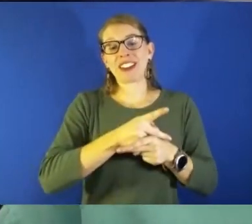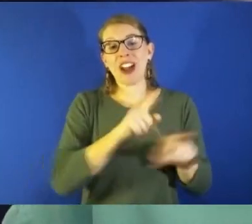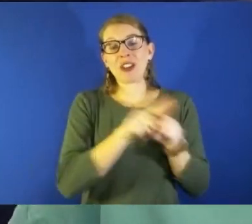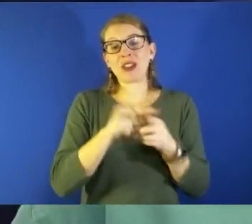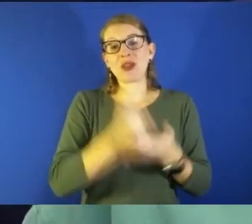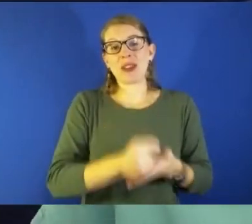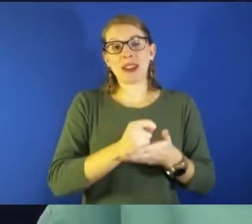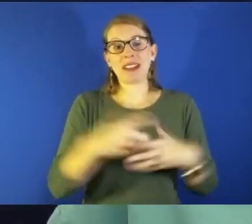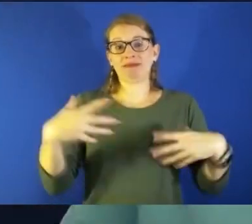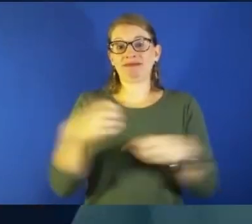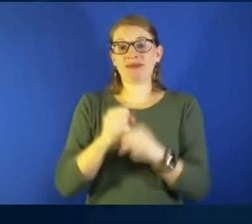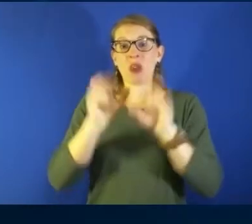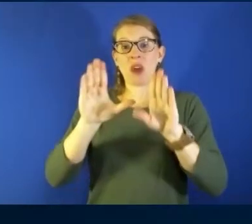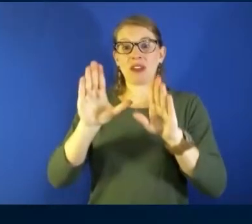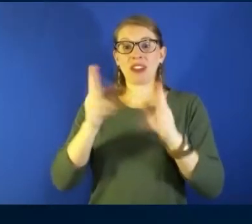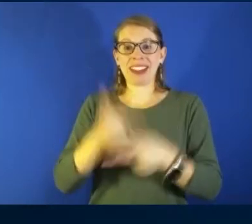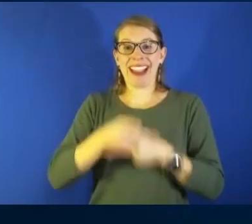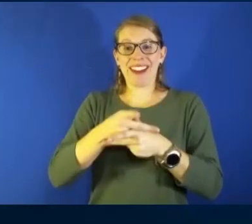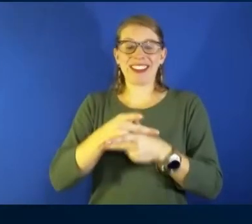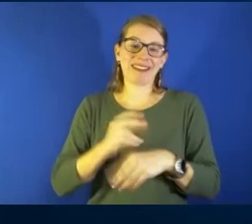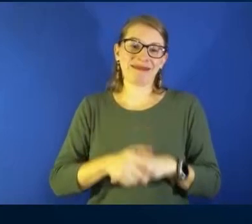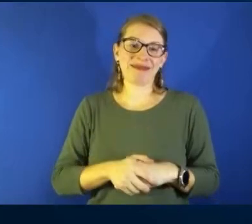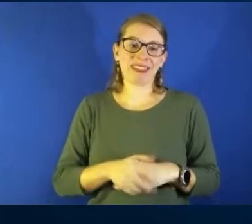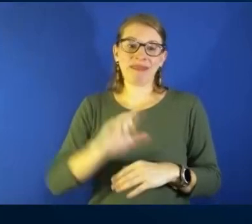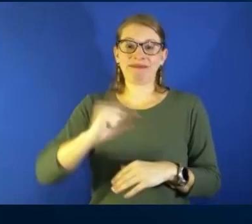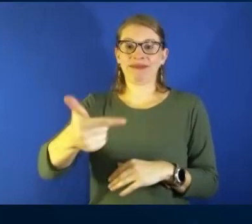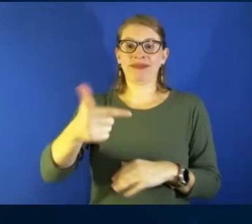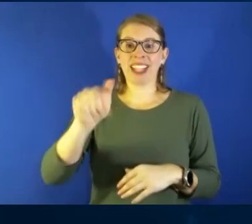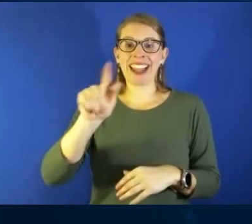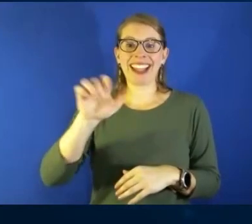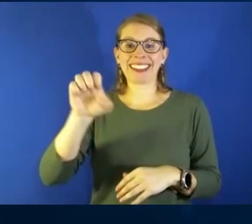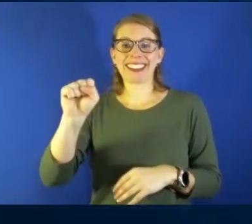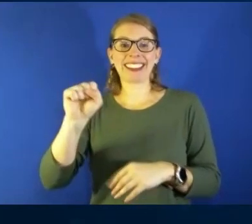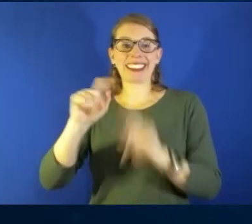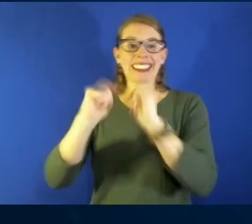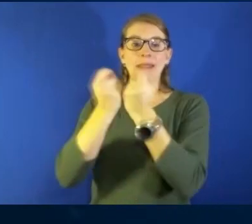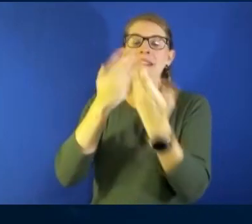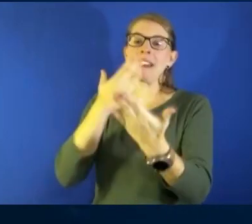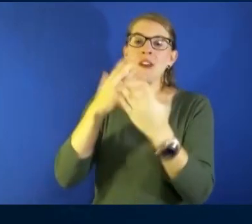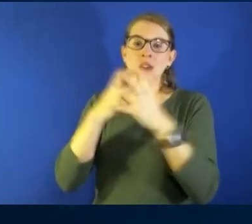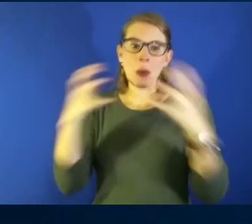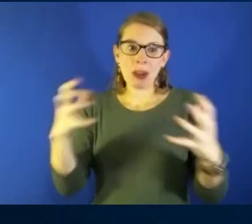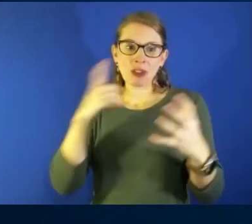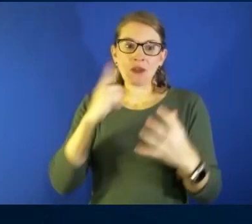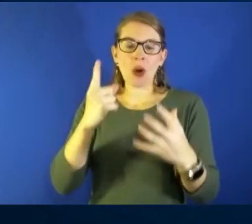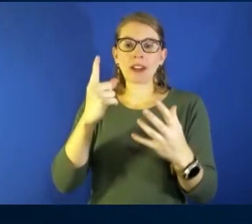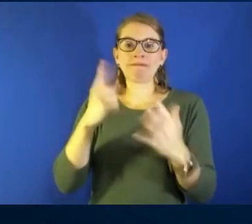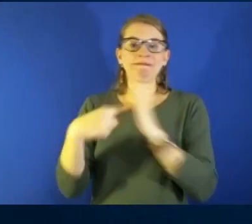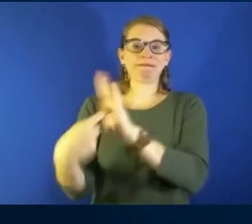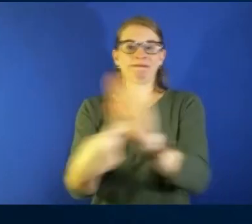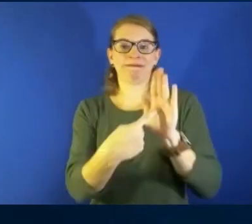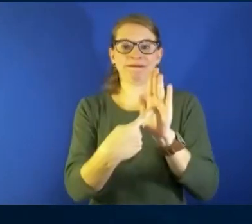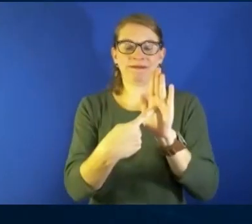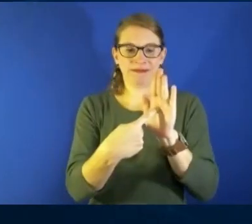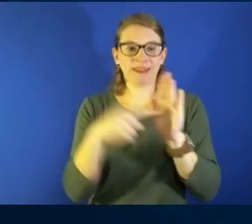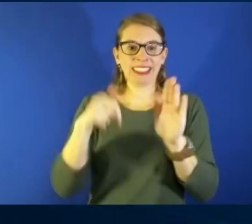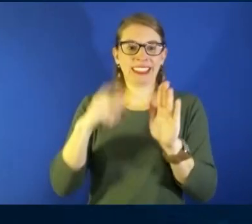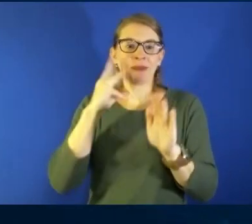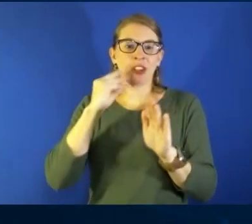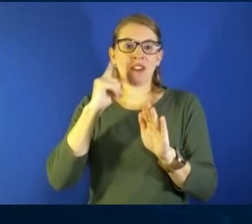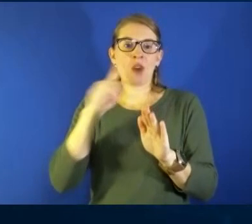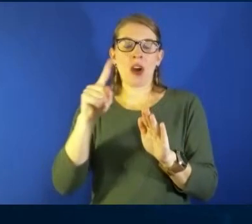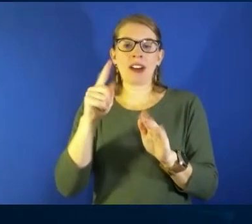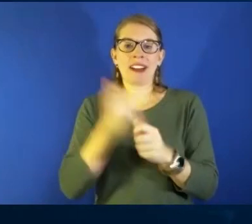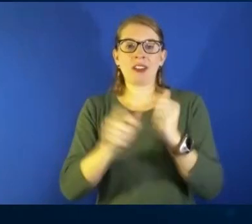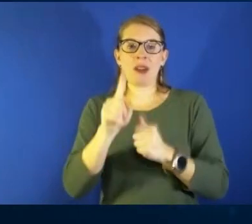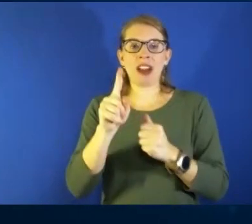it up here. Back to you. Alexis and the whole team, thank you so much for sharing this experience with us. Dr. Hawkinson, you kind of got the morning off a little bit. Yeah,